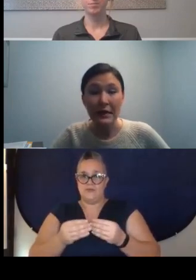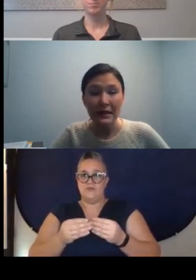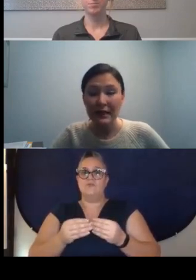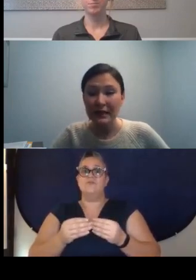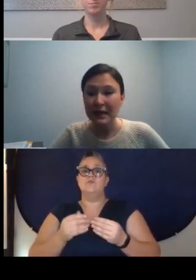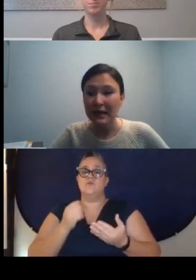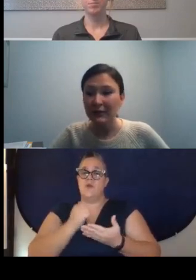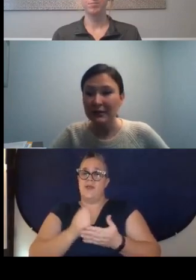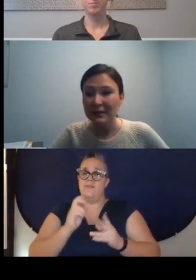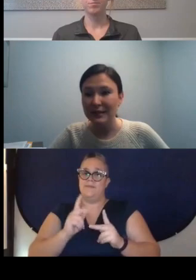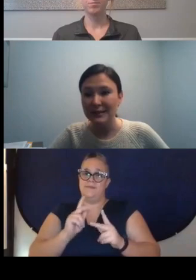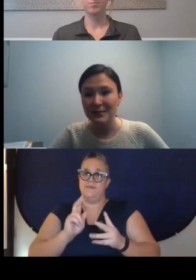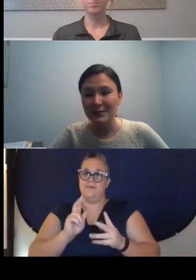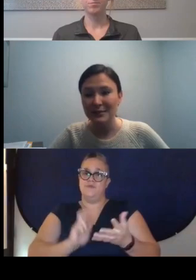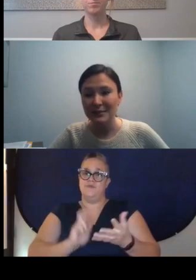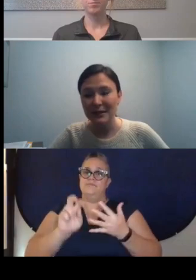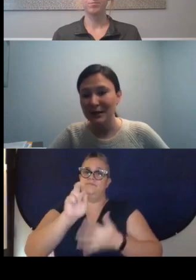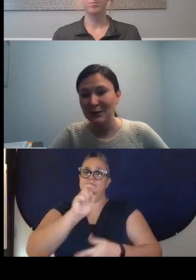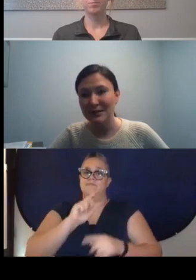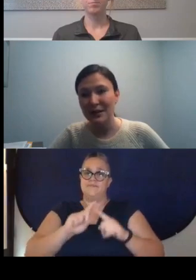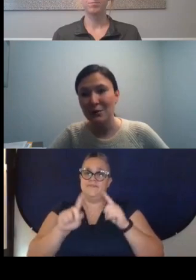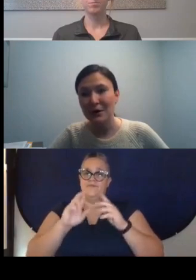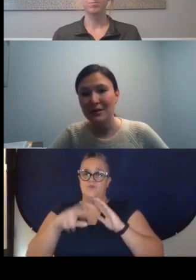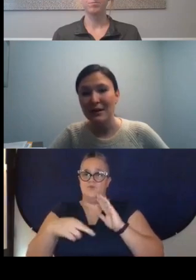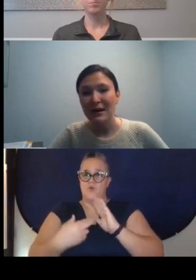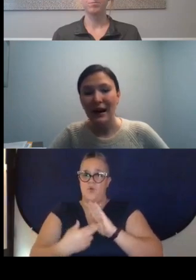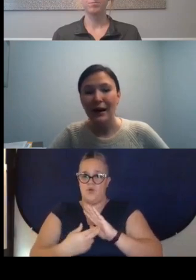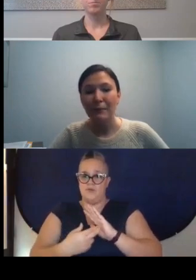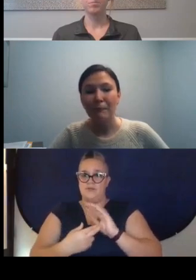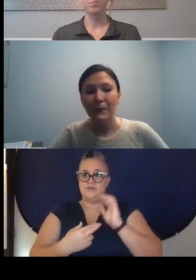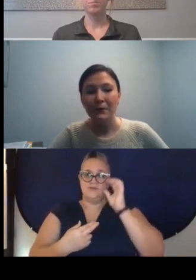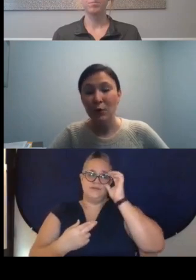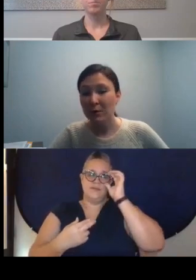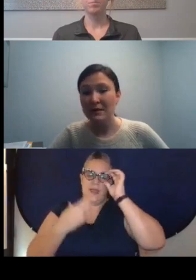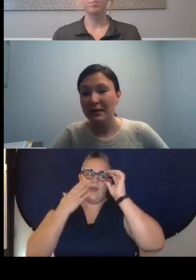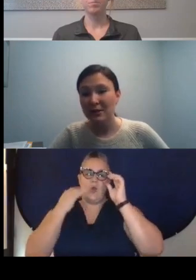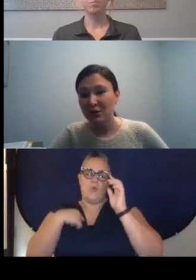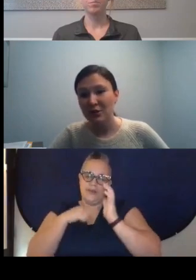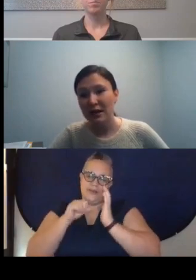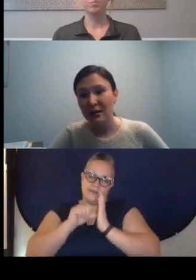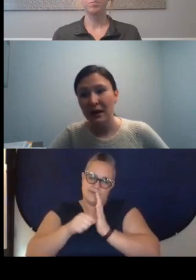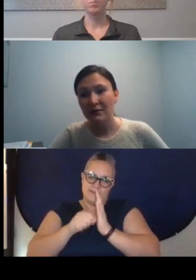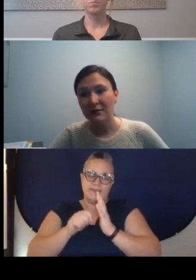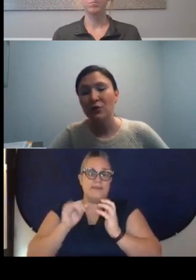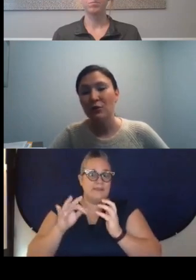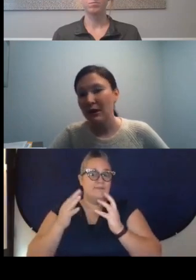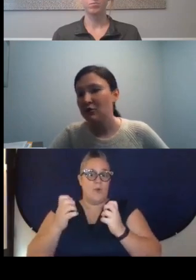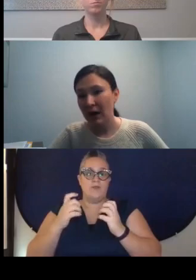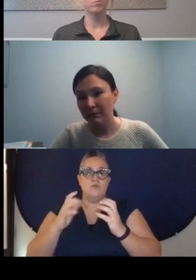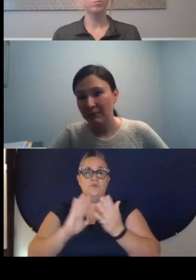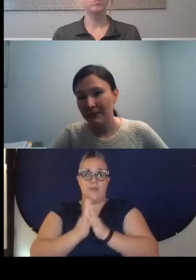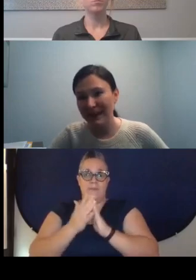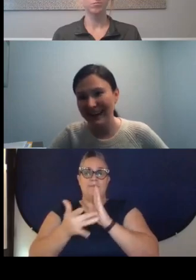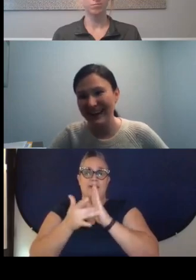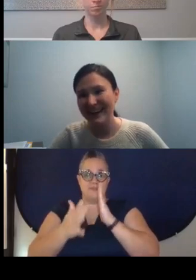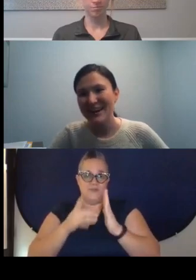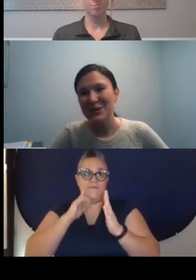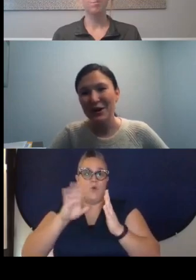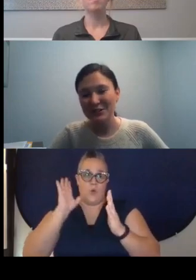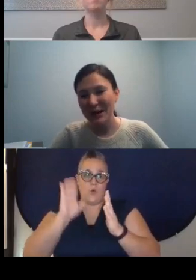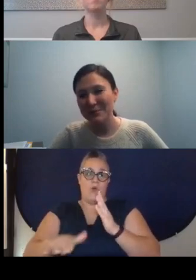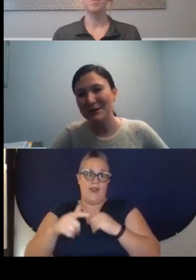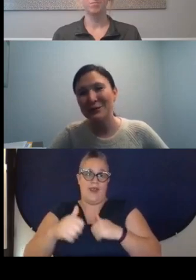there. So like I said, obviously we're beating a dead horse there with if you want to be a technician your entire life, you will have a job.